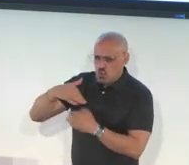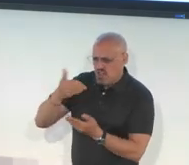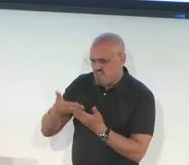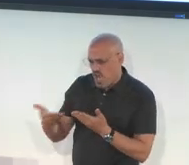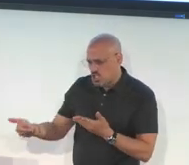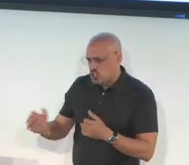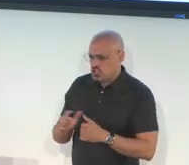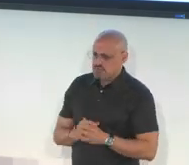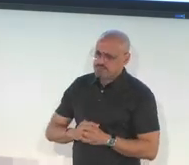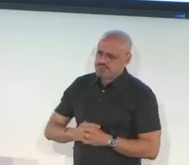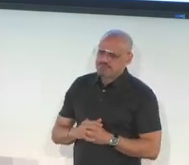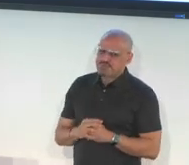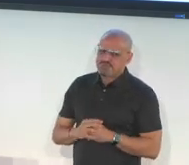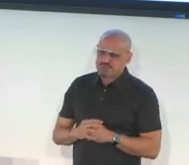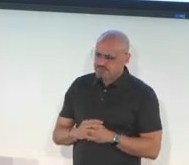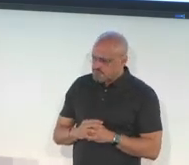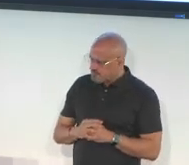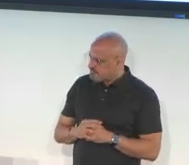factors.